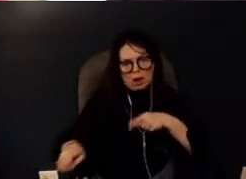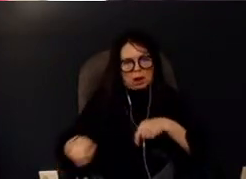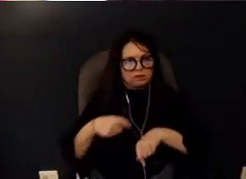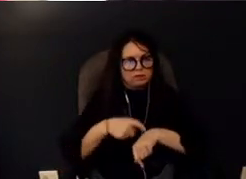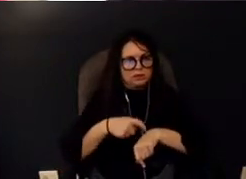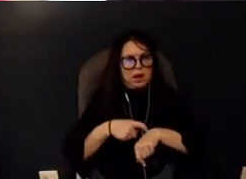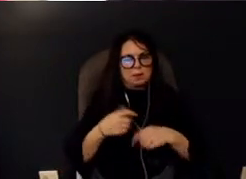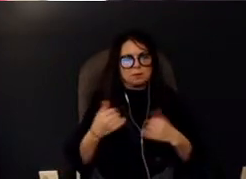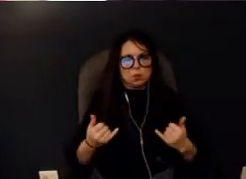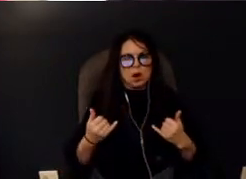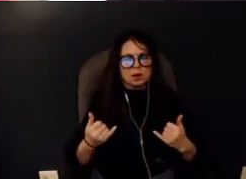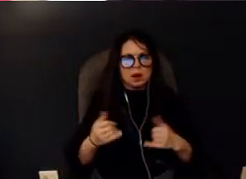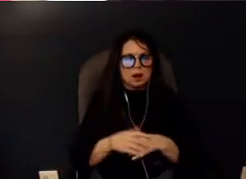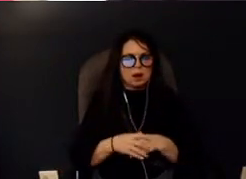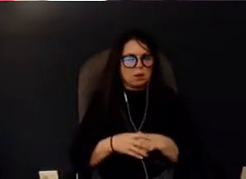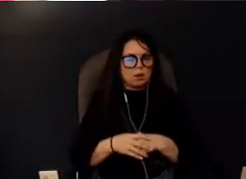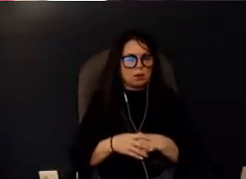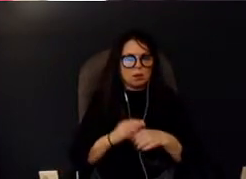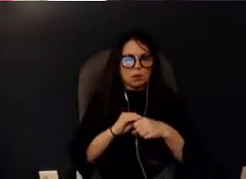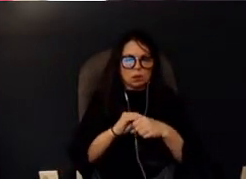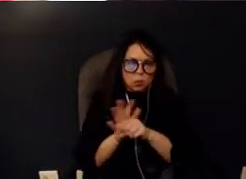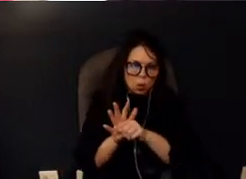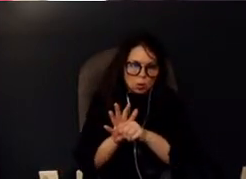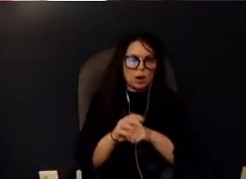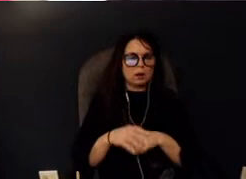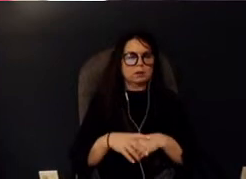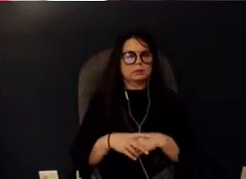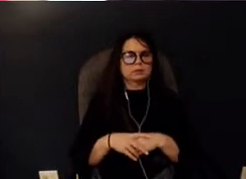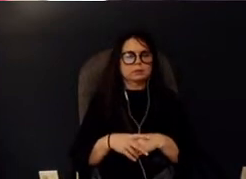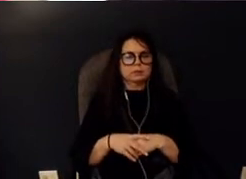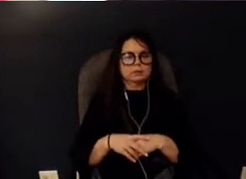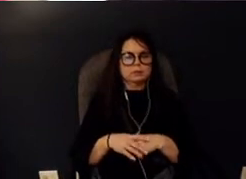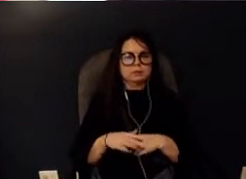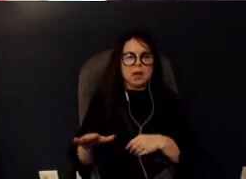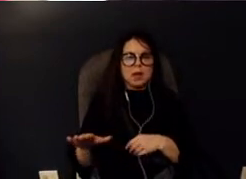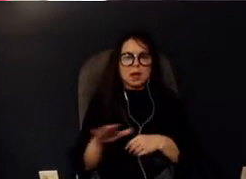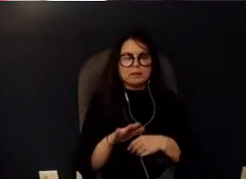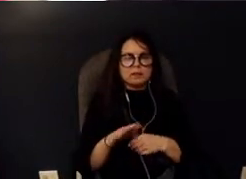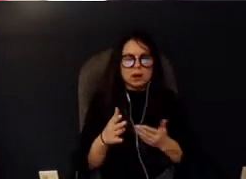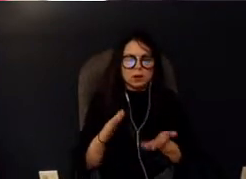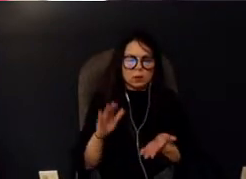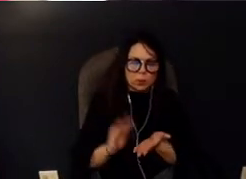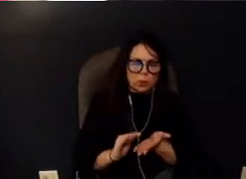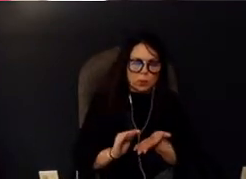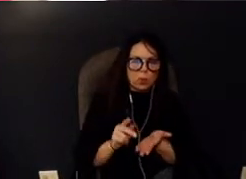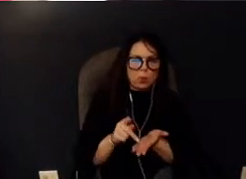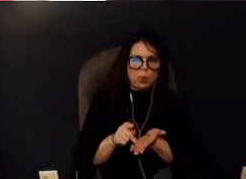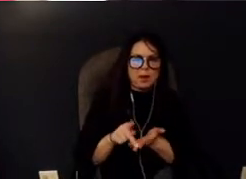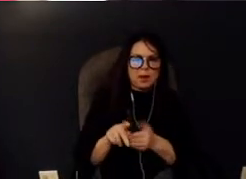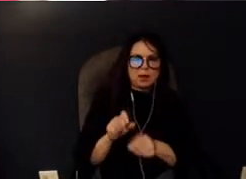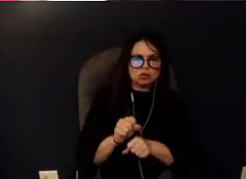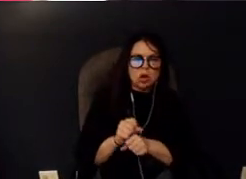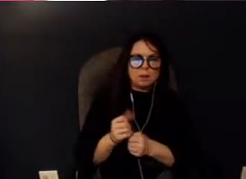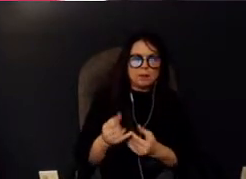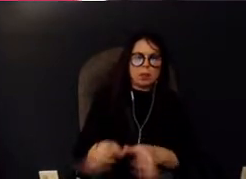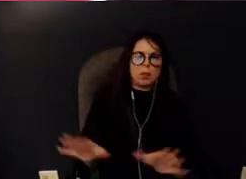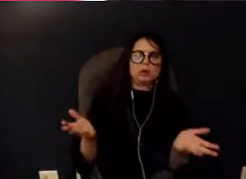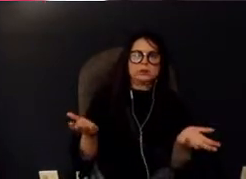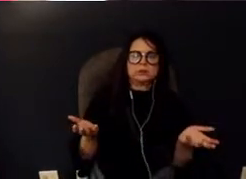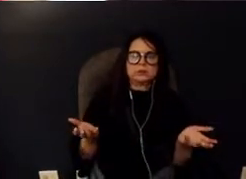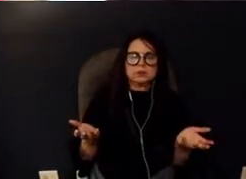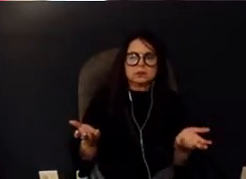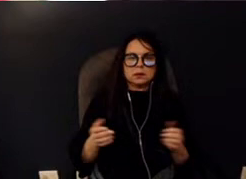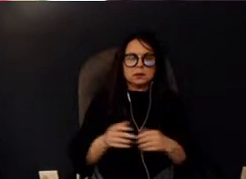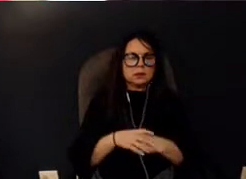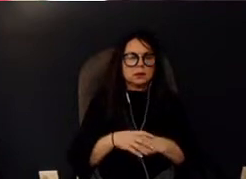Coronavirus is the low paying jobs they had and they lost. The public safety issue that we are discussing.